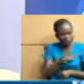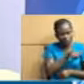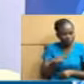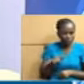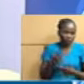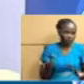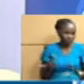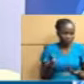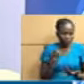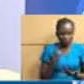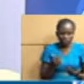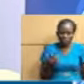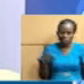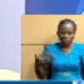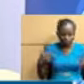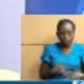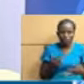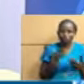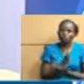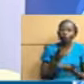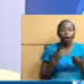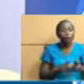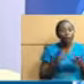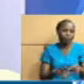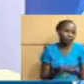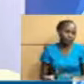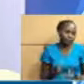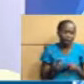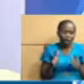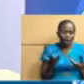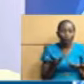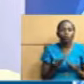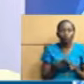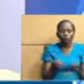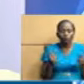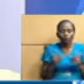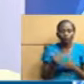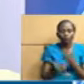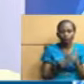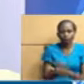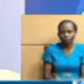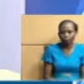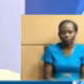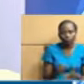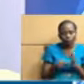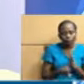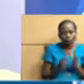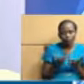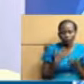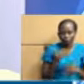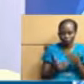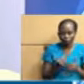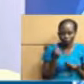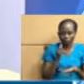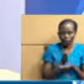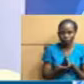needs and these shocks are just going to be coming. How do we face the next one better prepared, I think, is the issue why this talk is